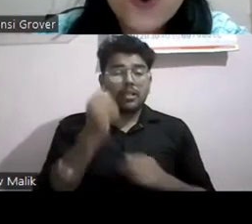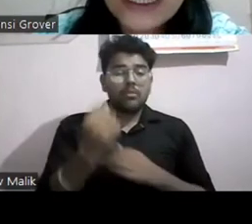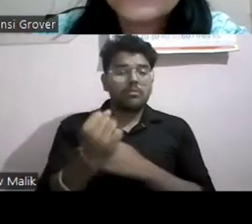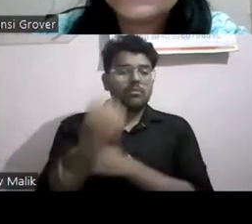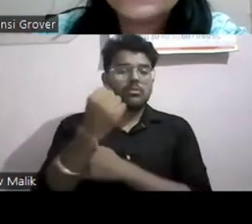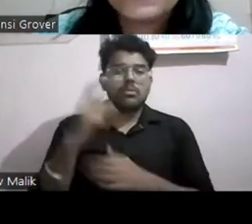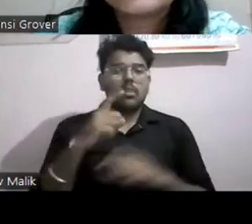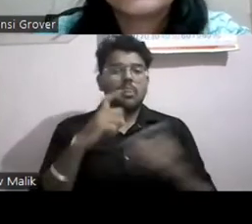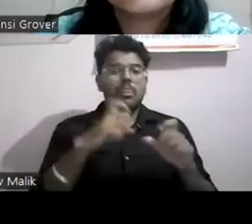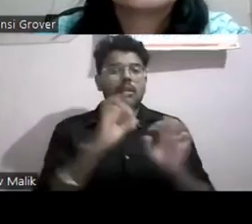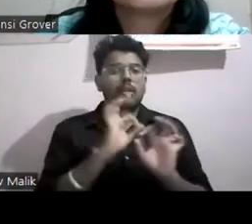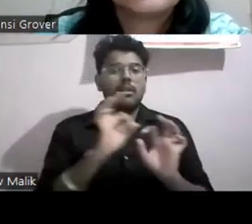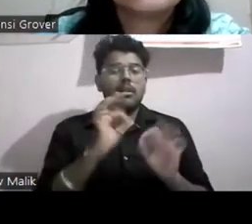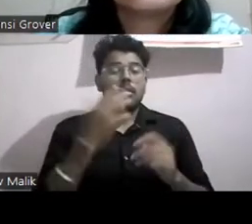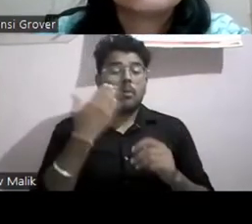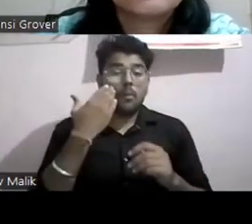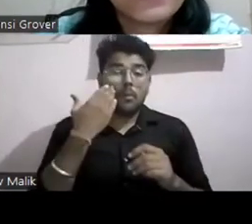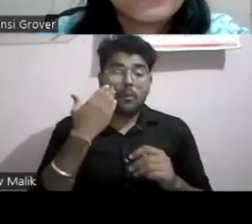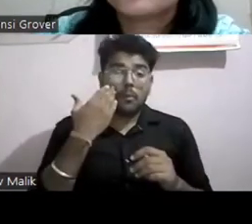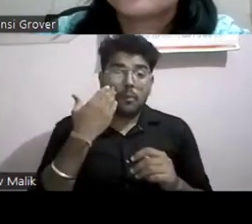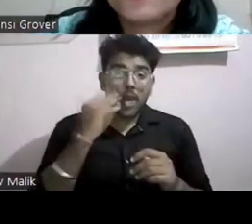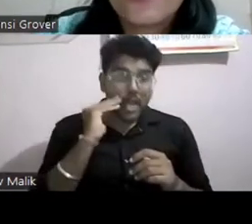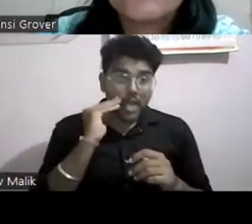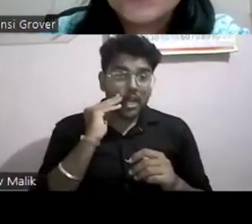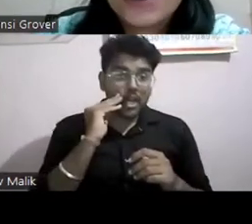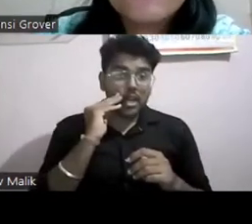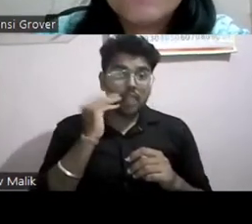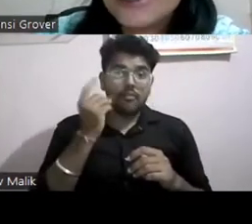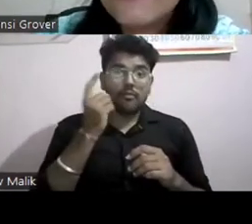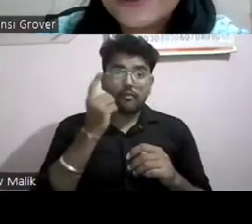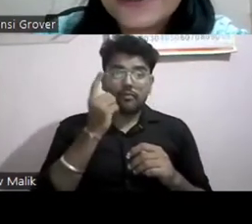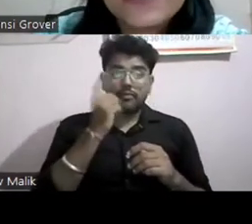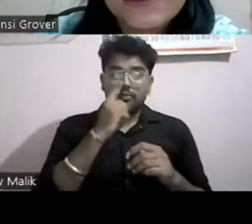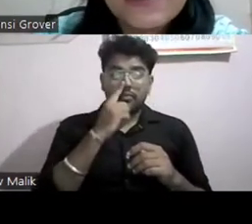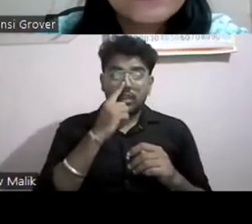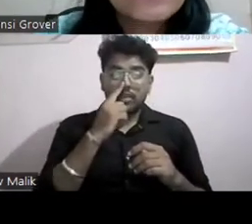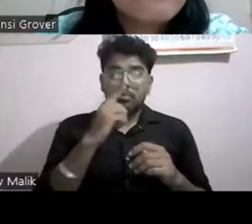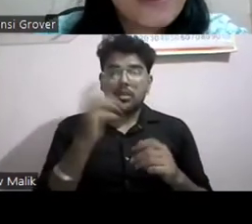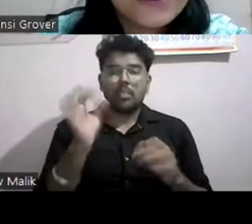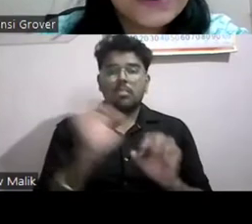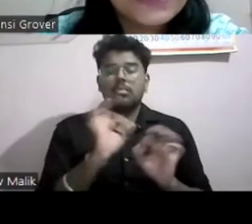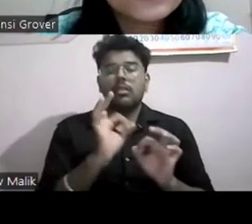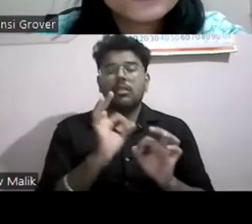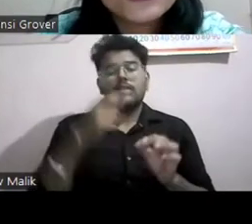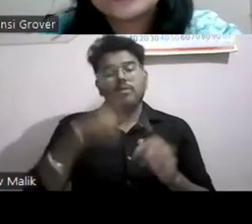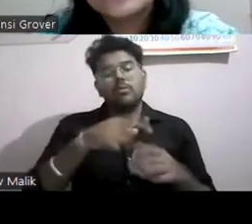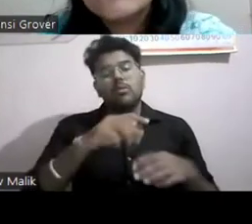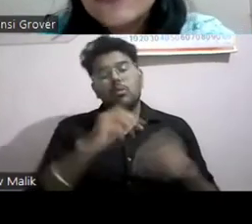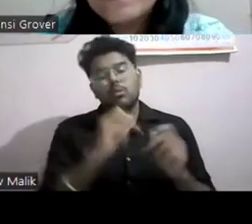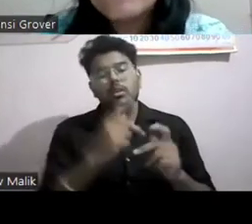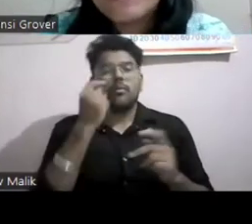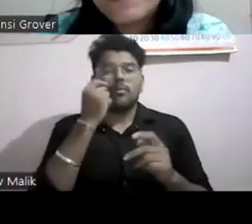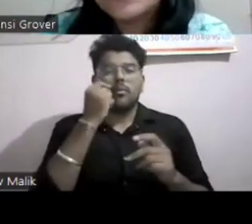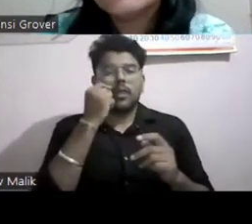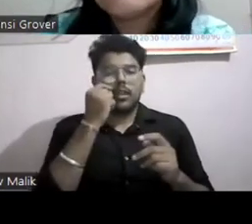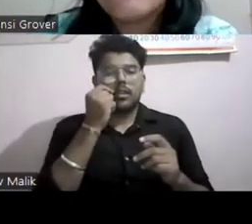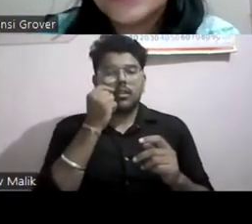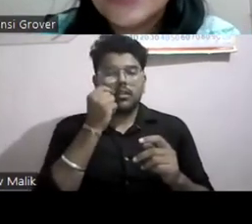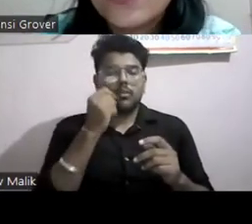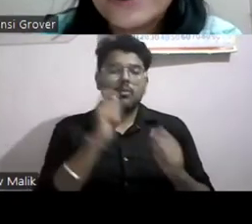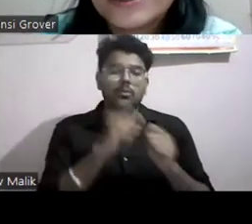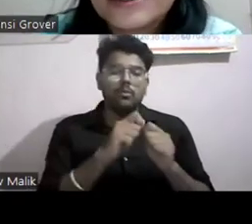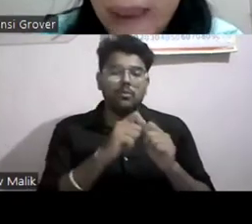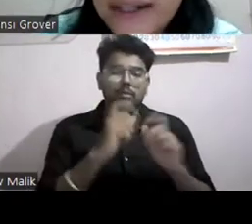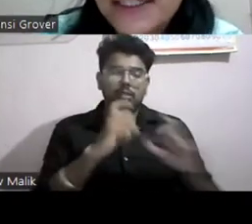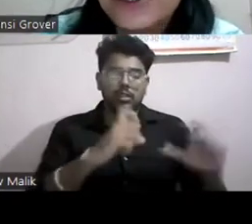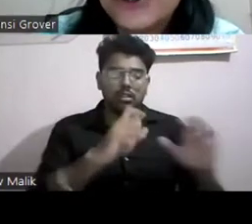caregiver only in case there is an absence of a female figure in the family. It is usually the women in the family